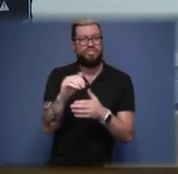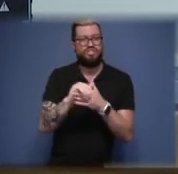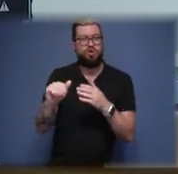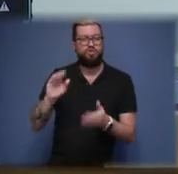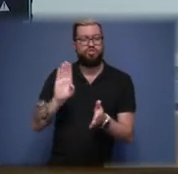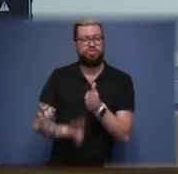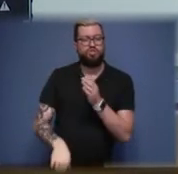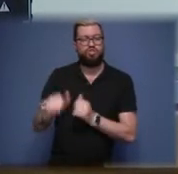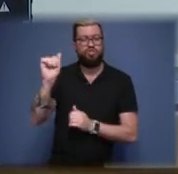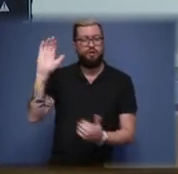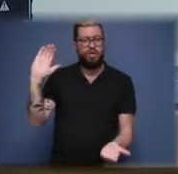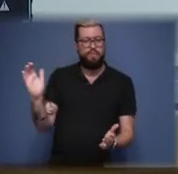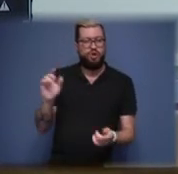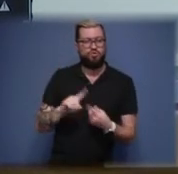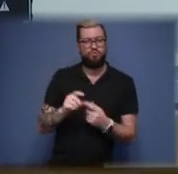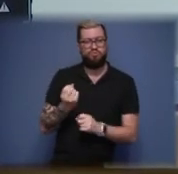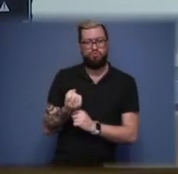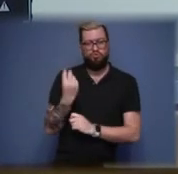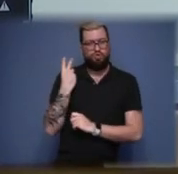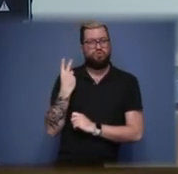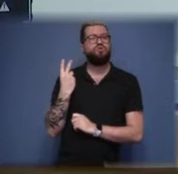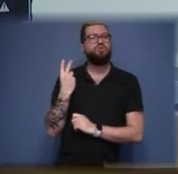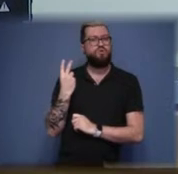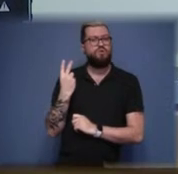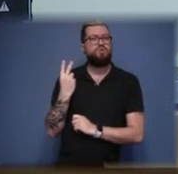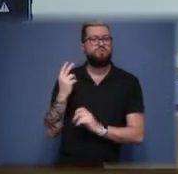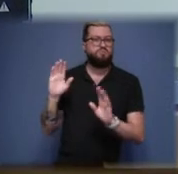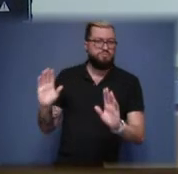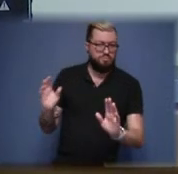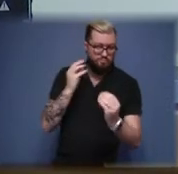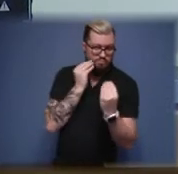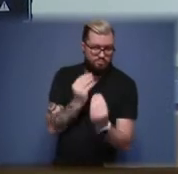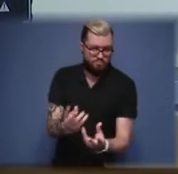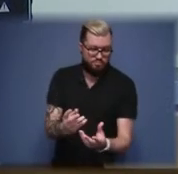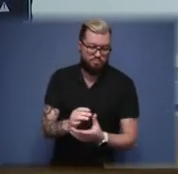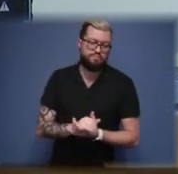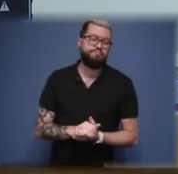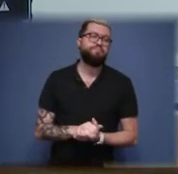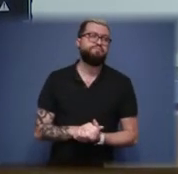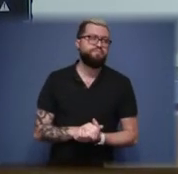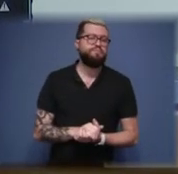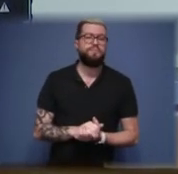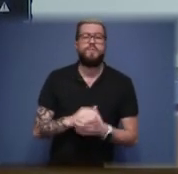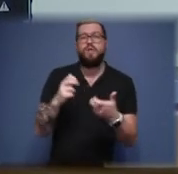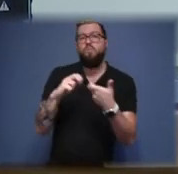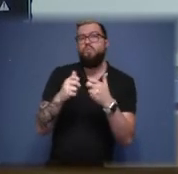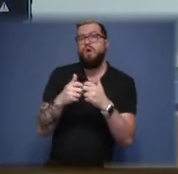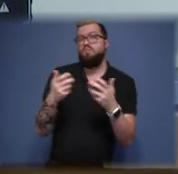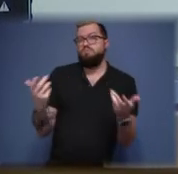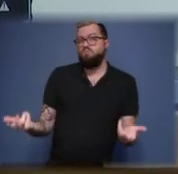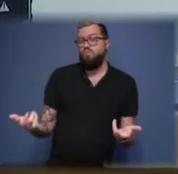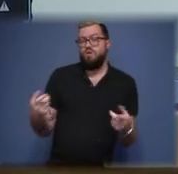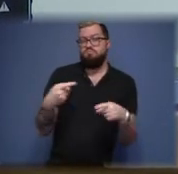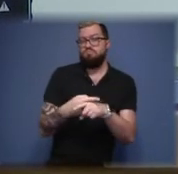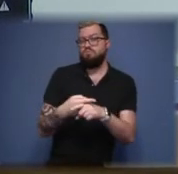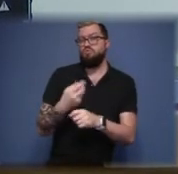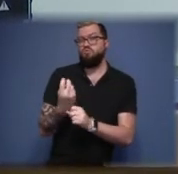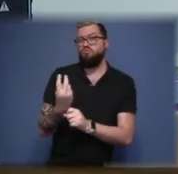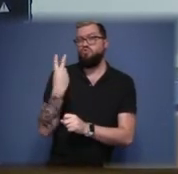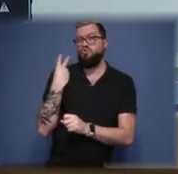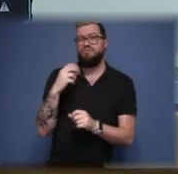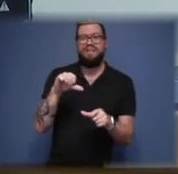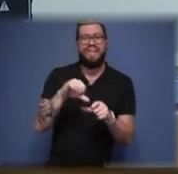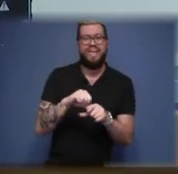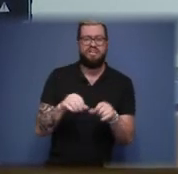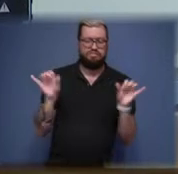cheaper than it was 2 years ago. Okay. Problem is that 2 years ago, gas was the